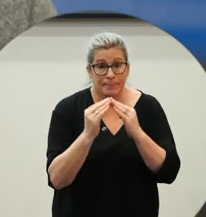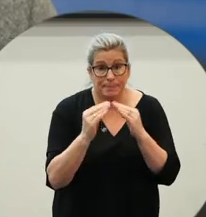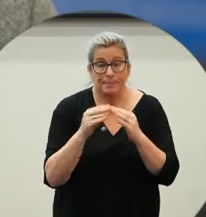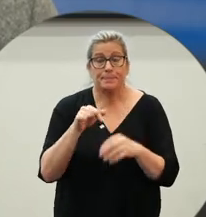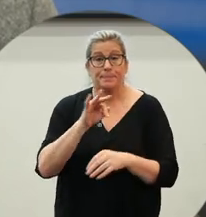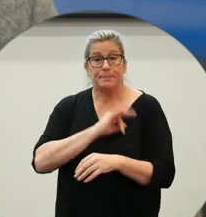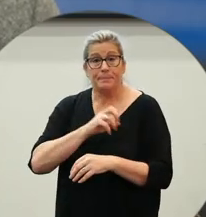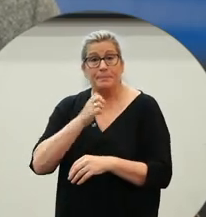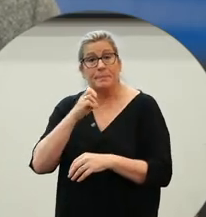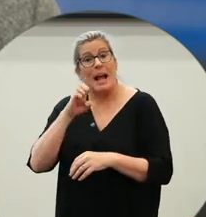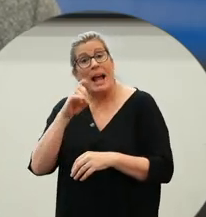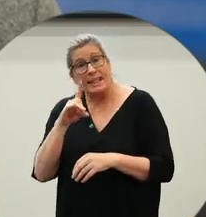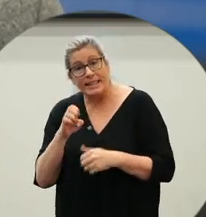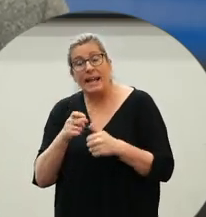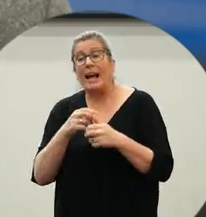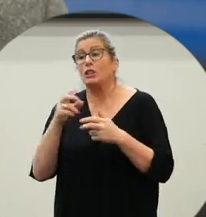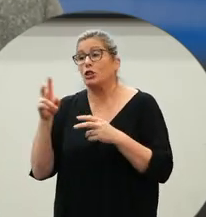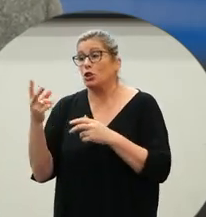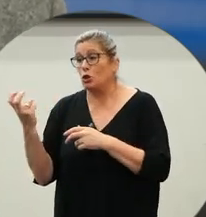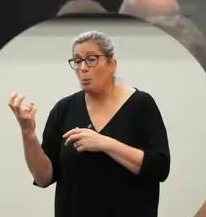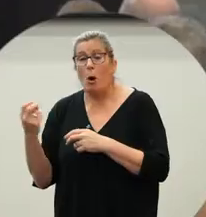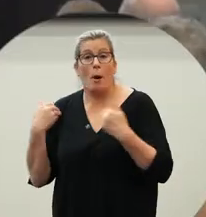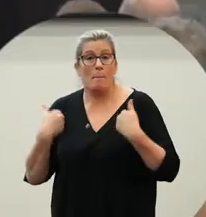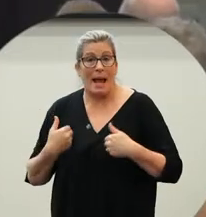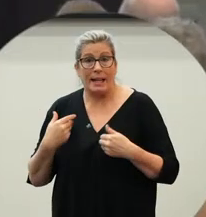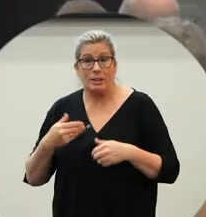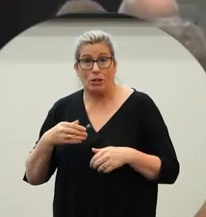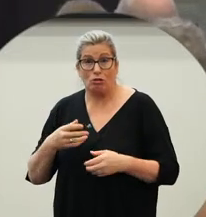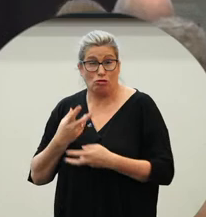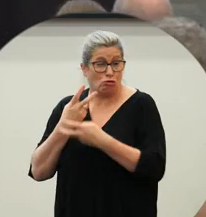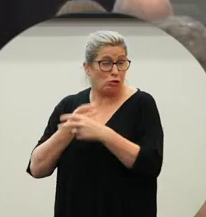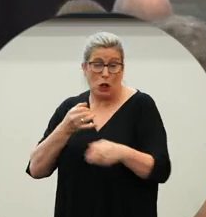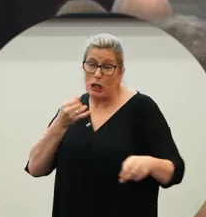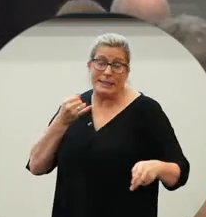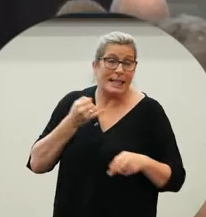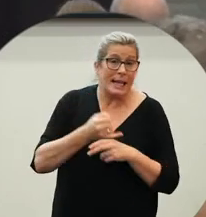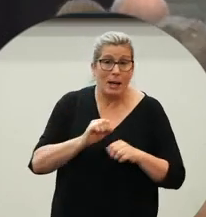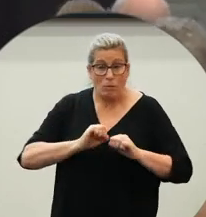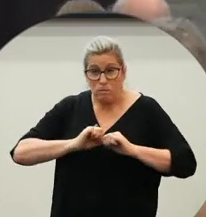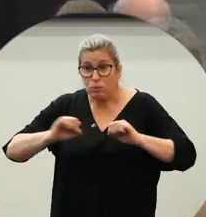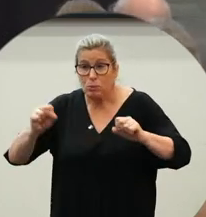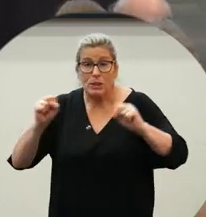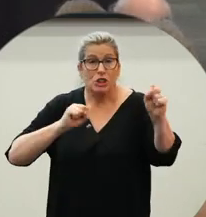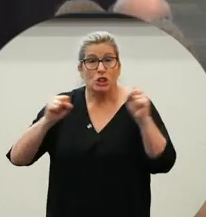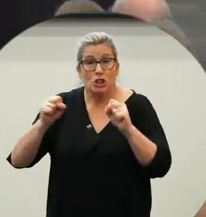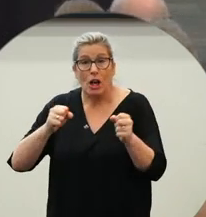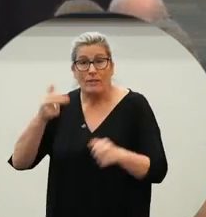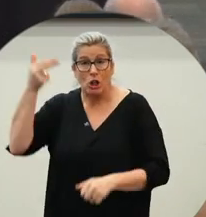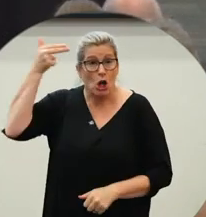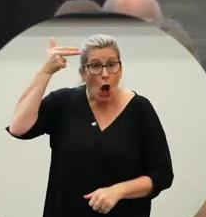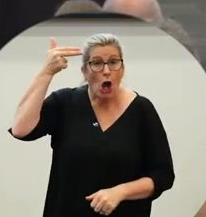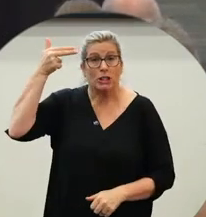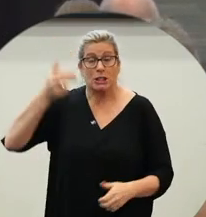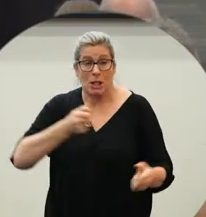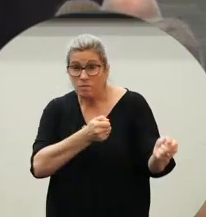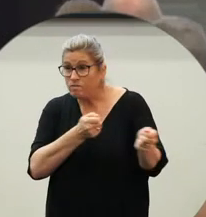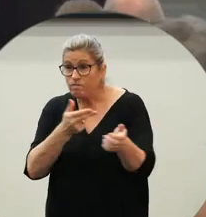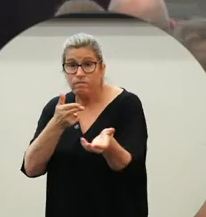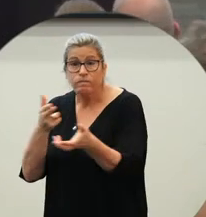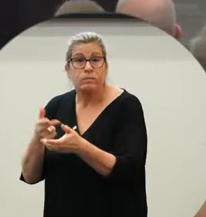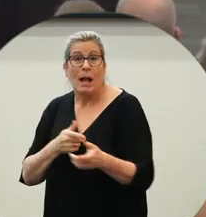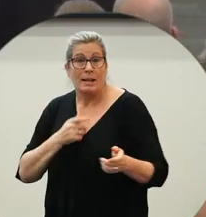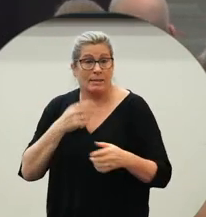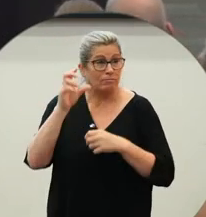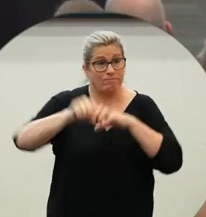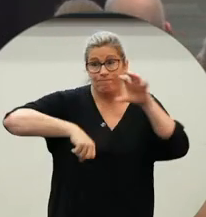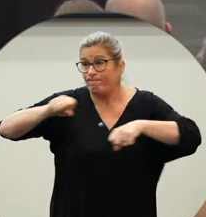Eddie, and two other IRA guys rushed in and put a gun to the servants and said, take me upstairs. And then they tied up the Bates and tied up all the servants and